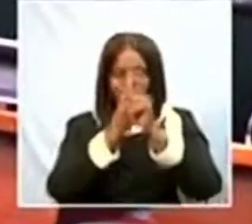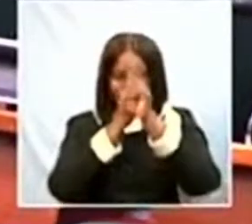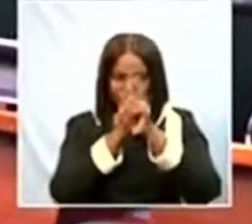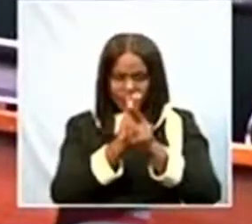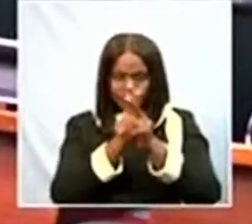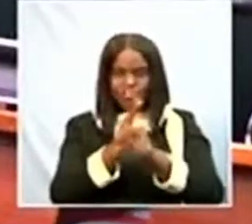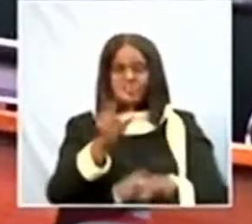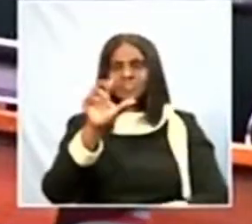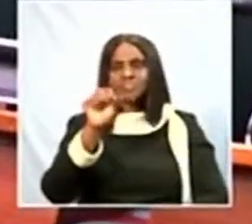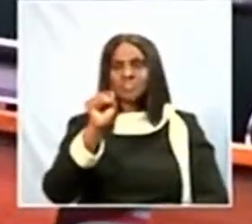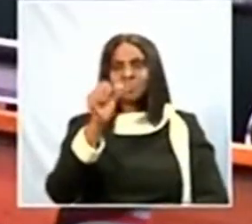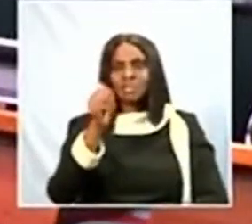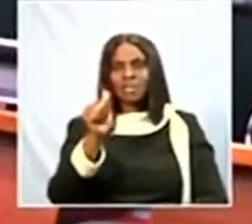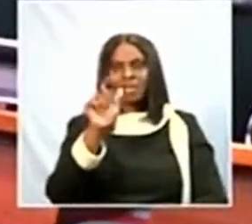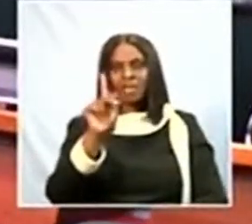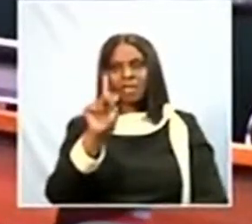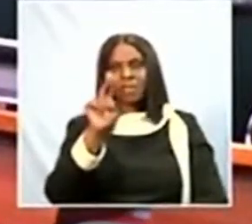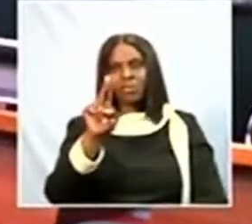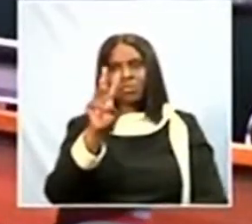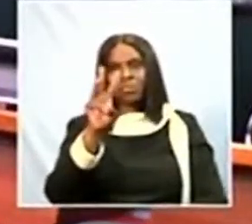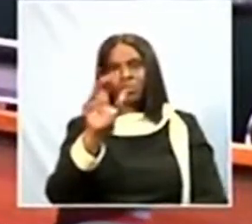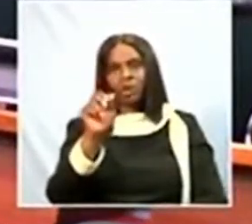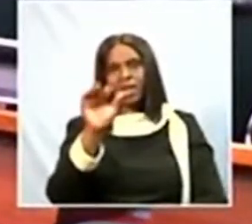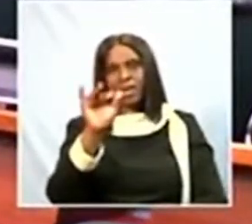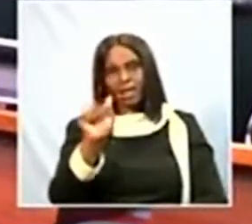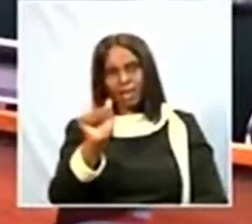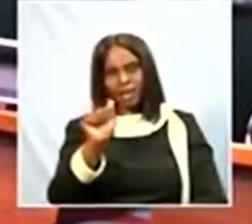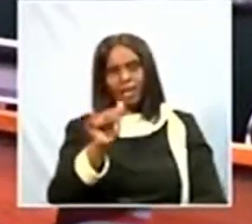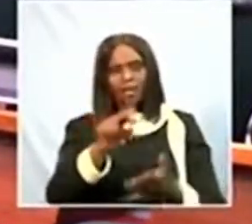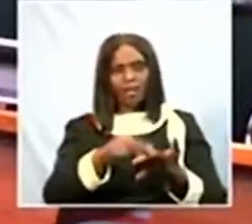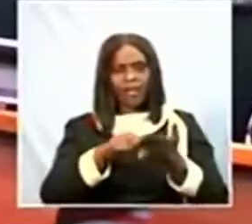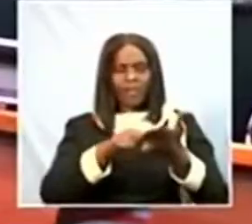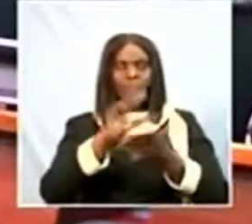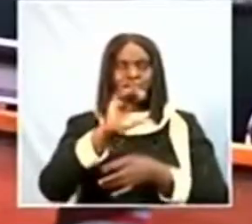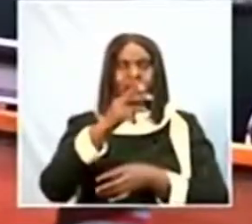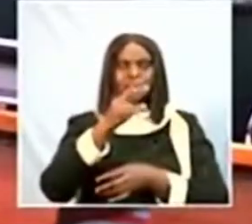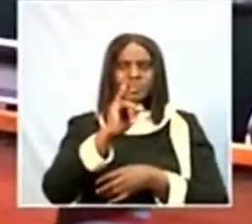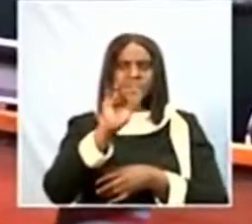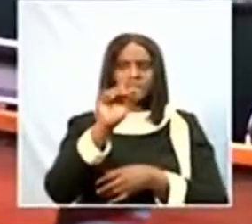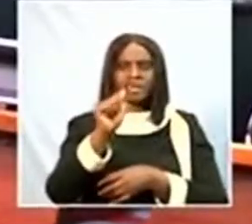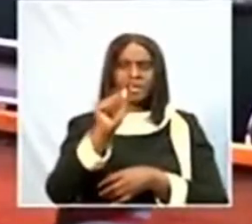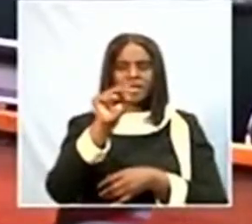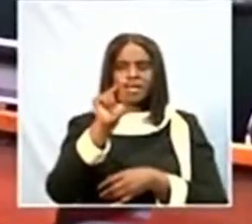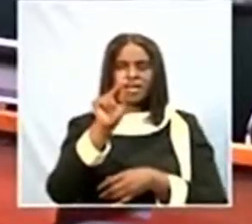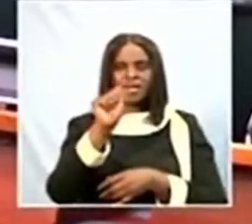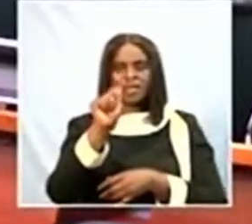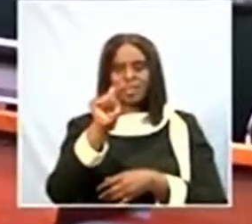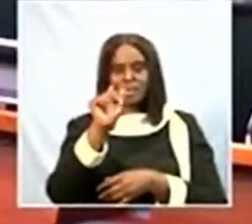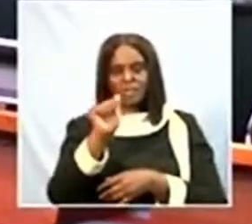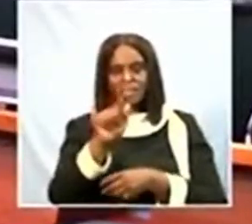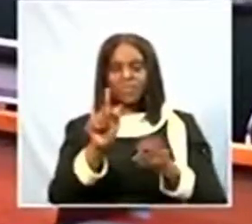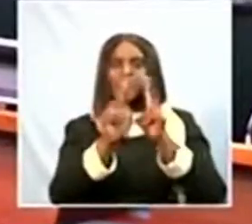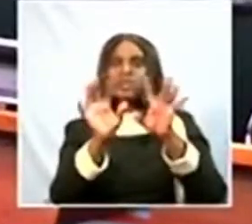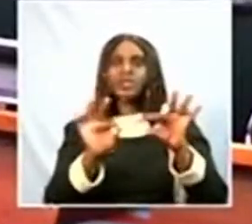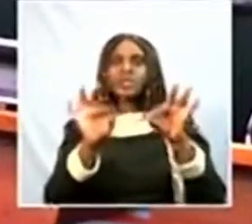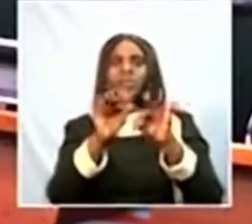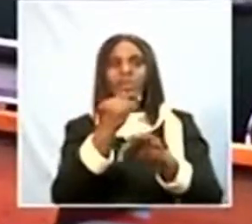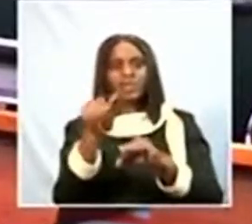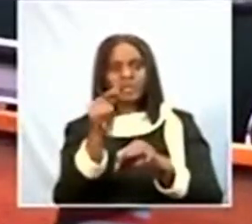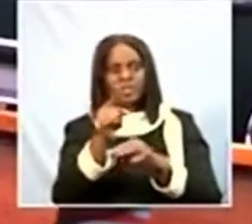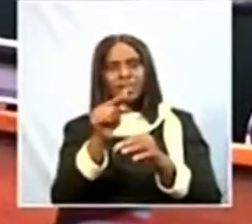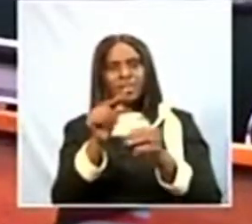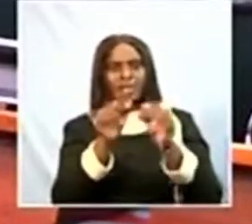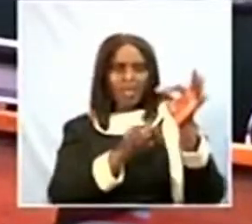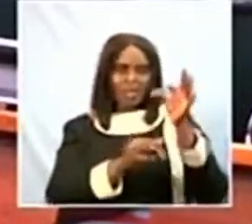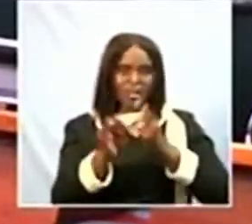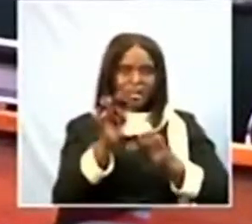Leah Sakwaha, representing Chikankata constituency. I rise today to address the critical issue that affects us all, the state of